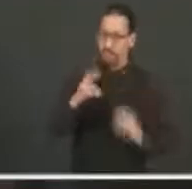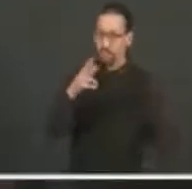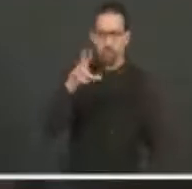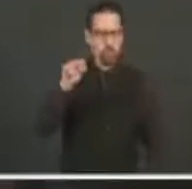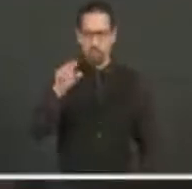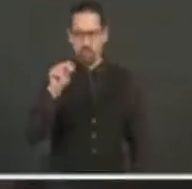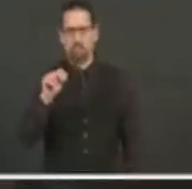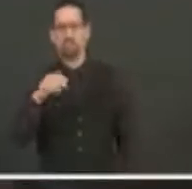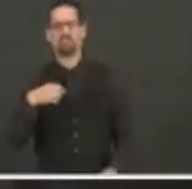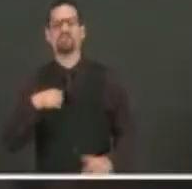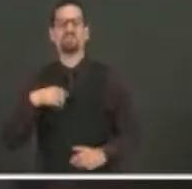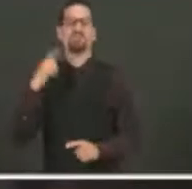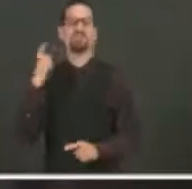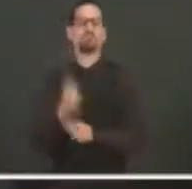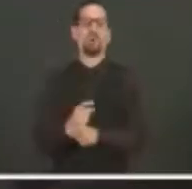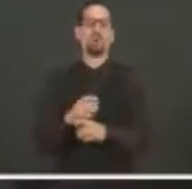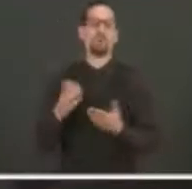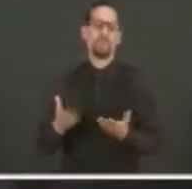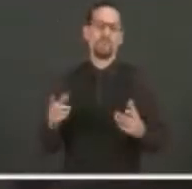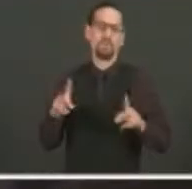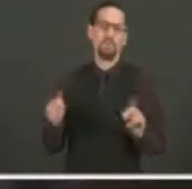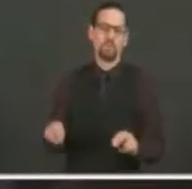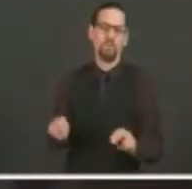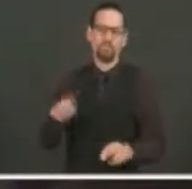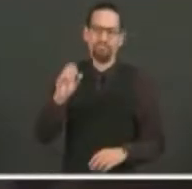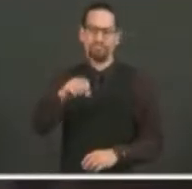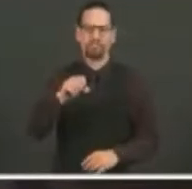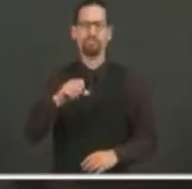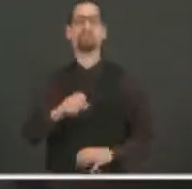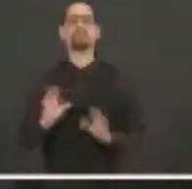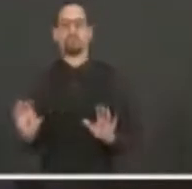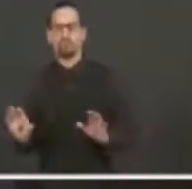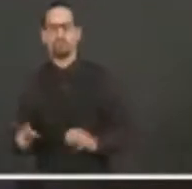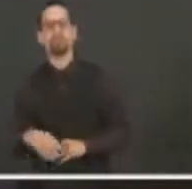so they could, deal with their business. Well,